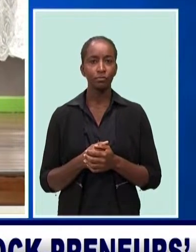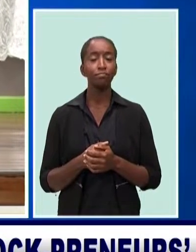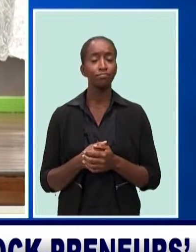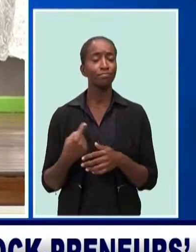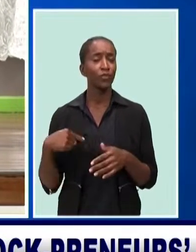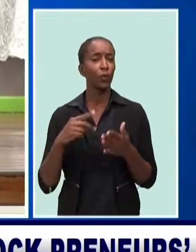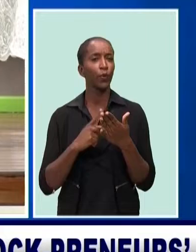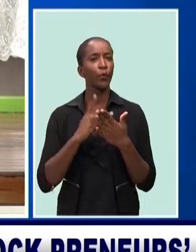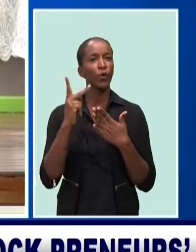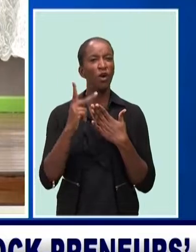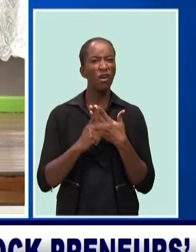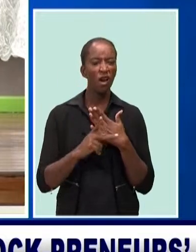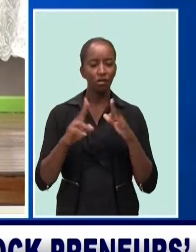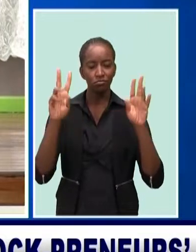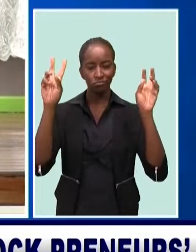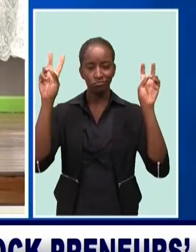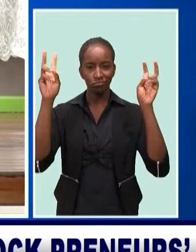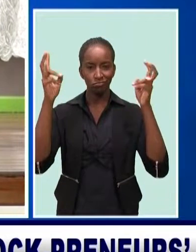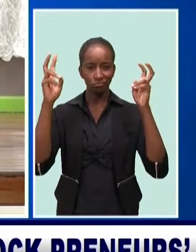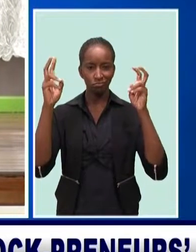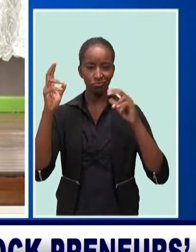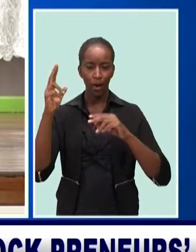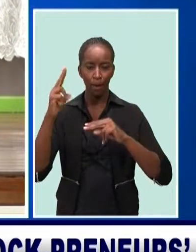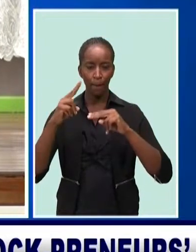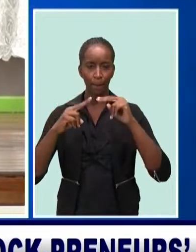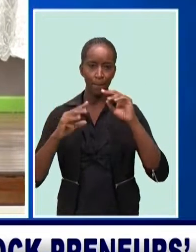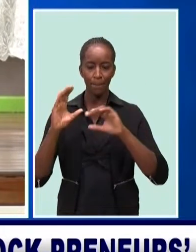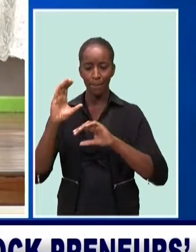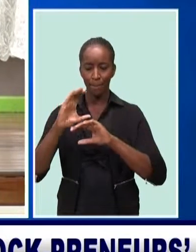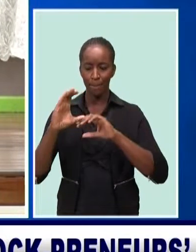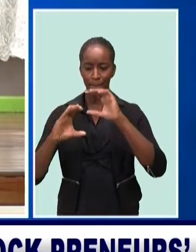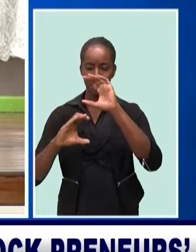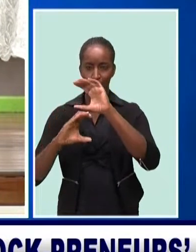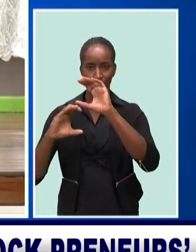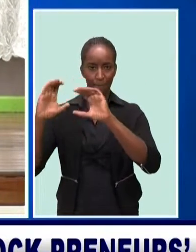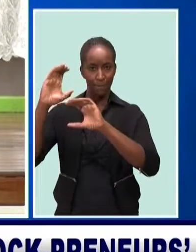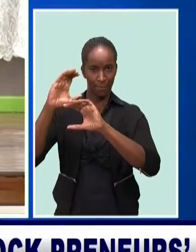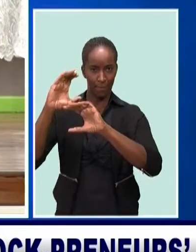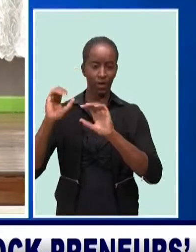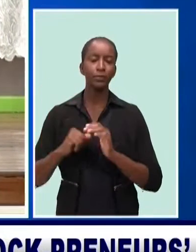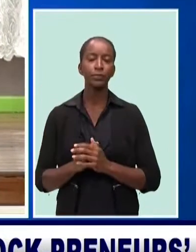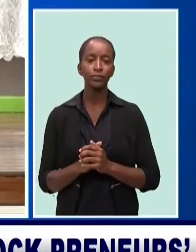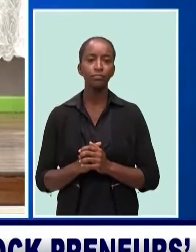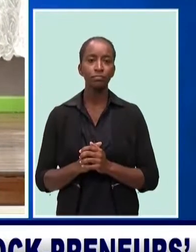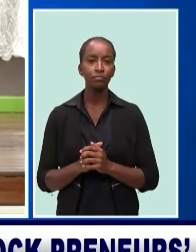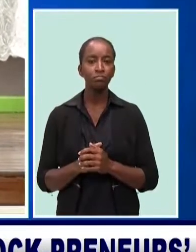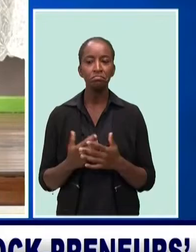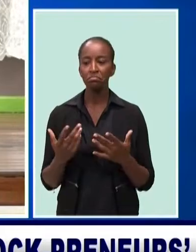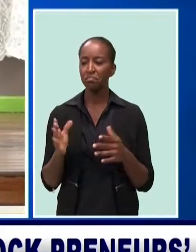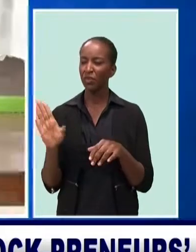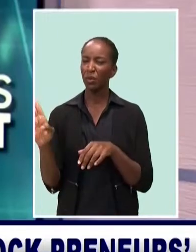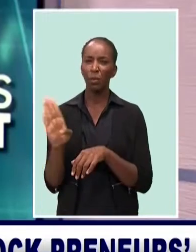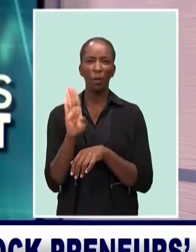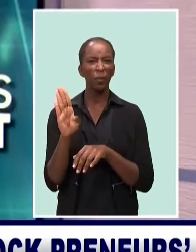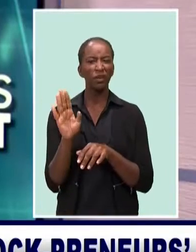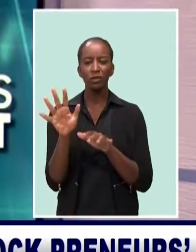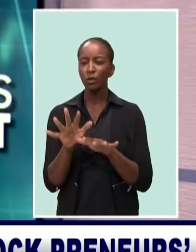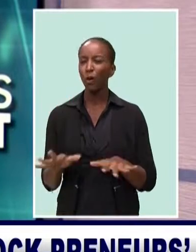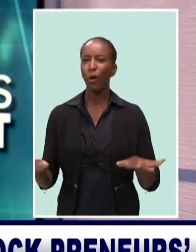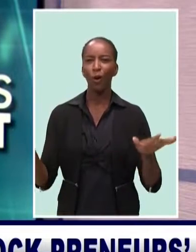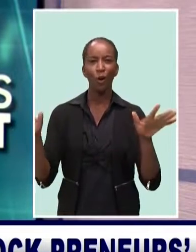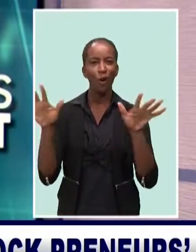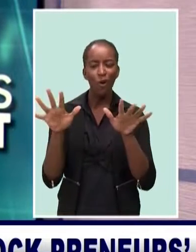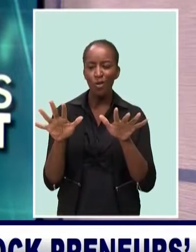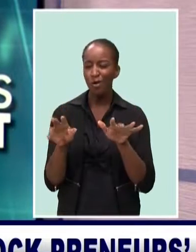Program, where we went in the first stage at every single nook and cranny in Barbados. And